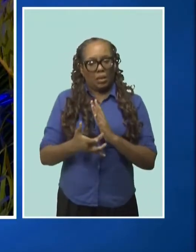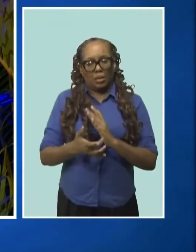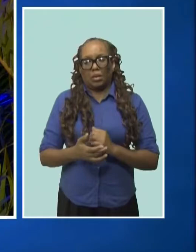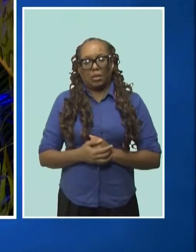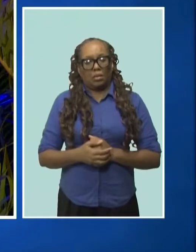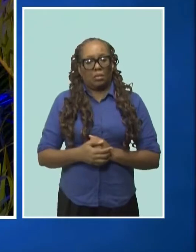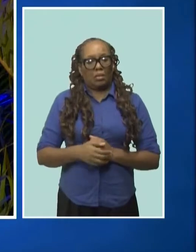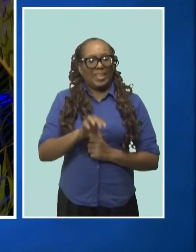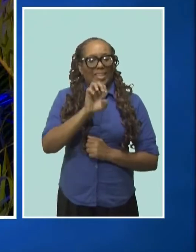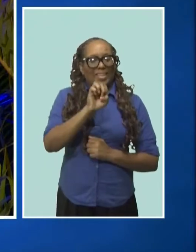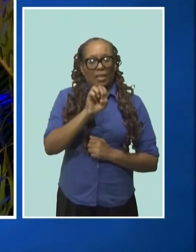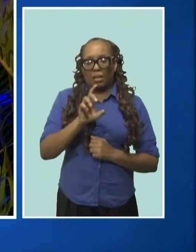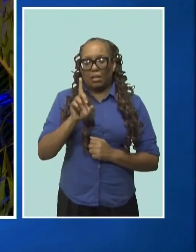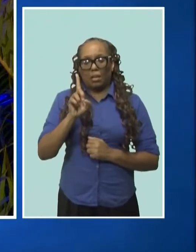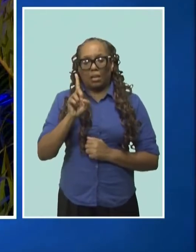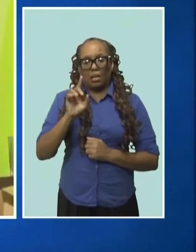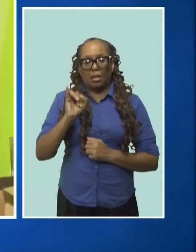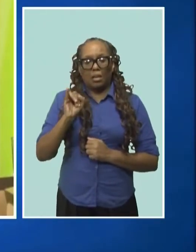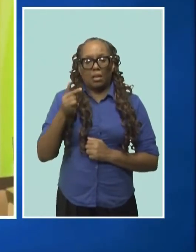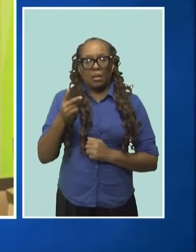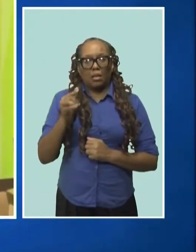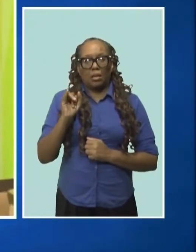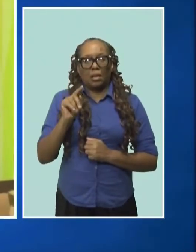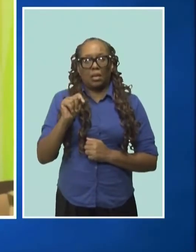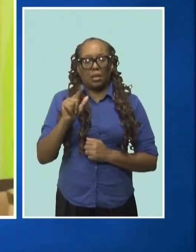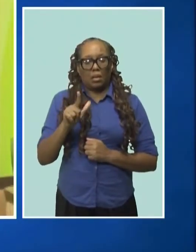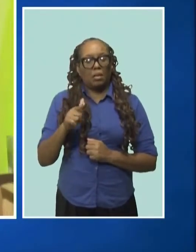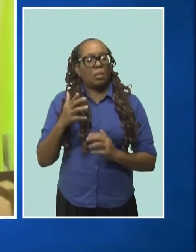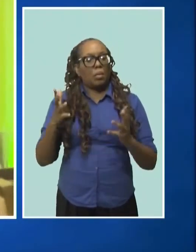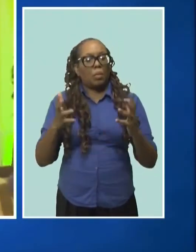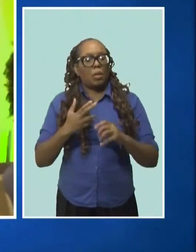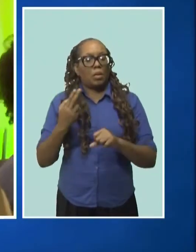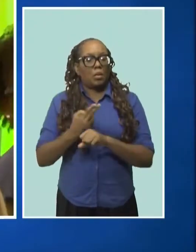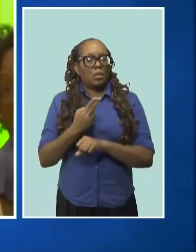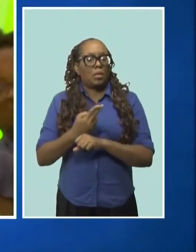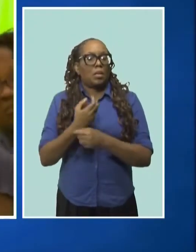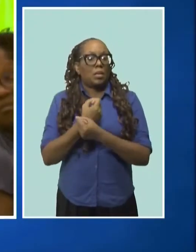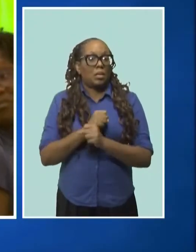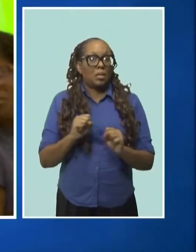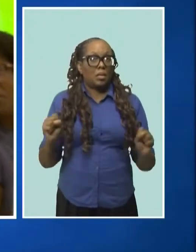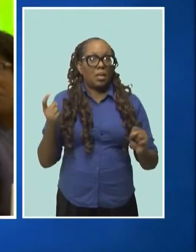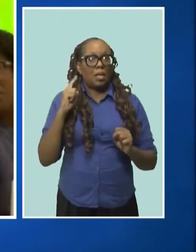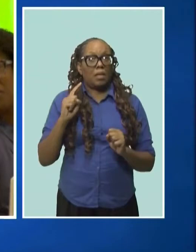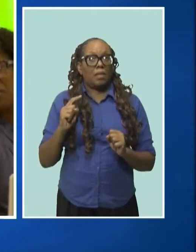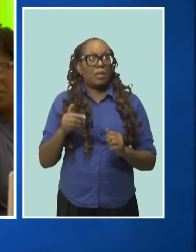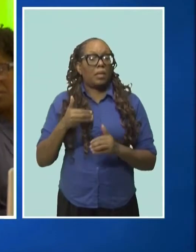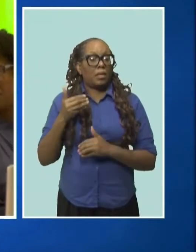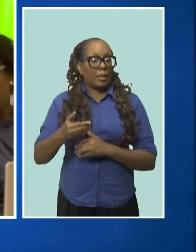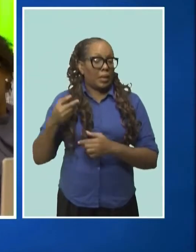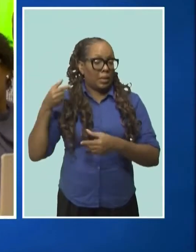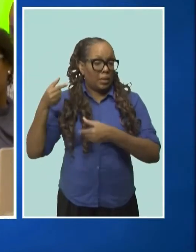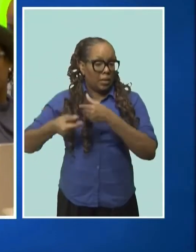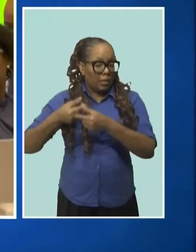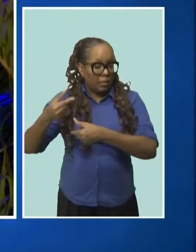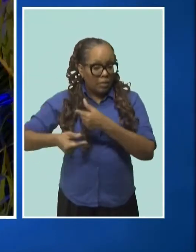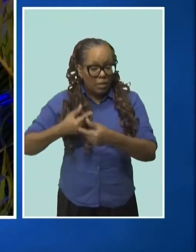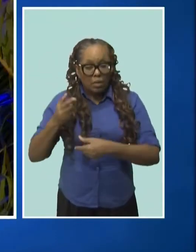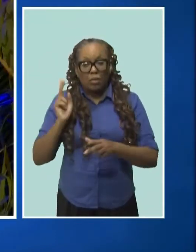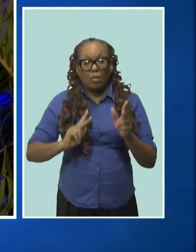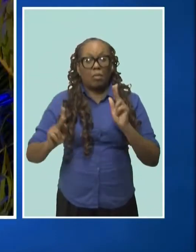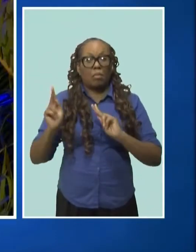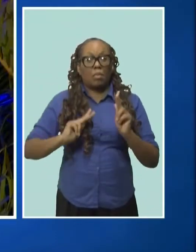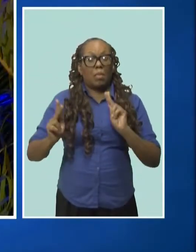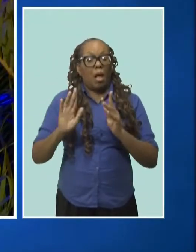we are able to securely use digital signatures for the next generation of